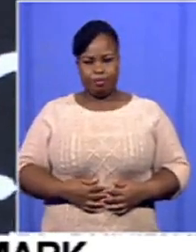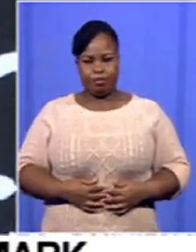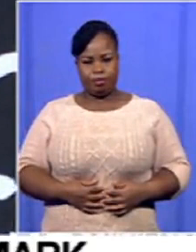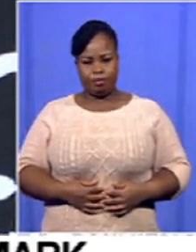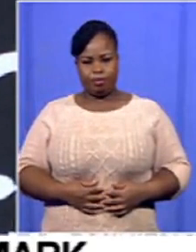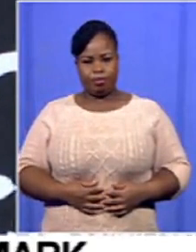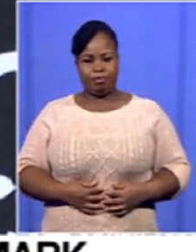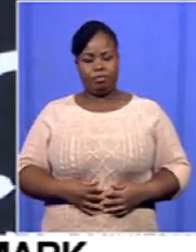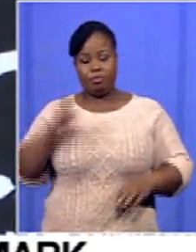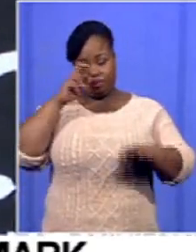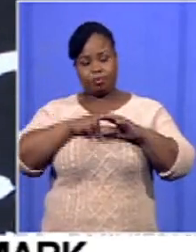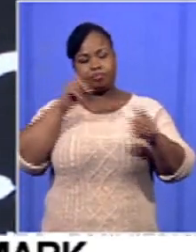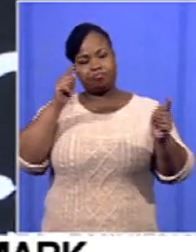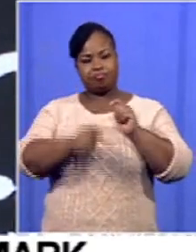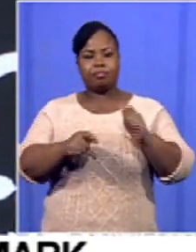We need change.